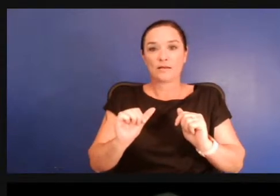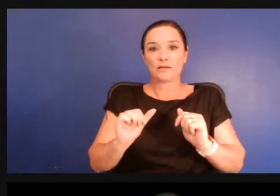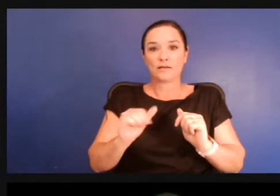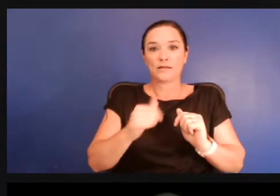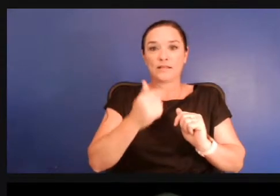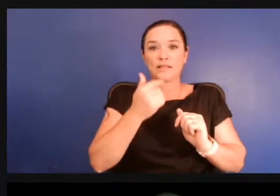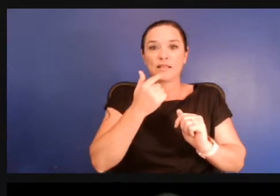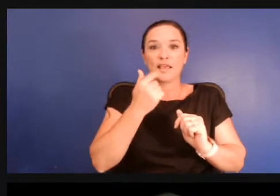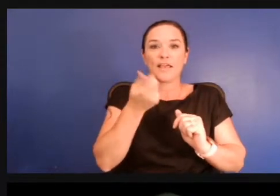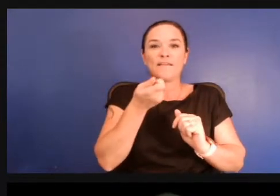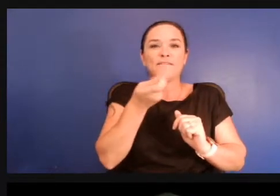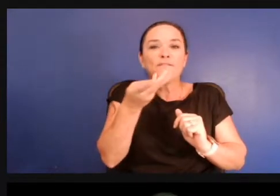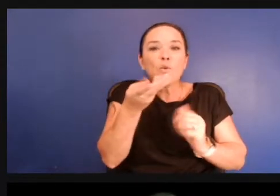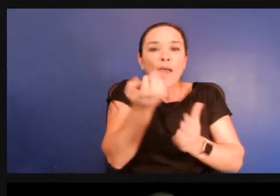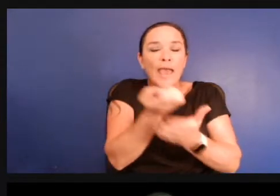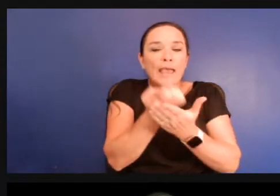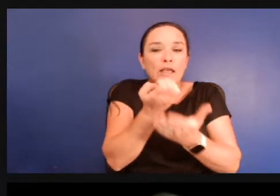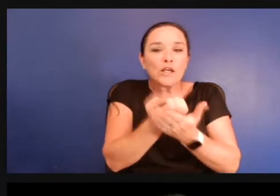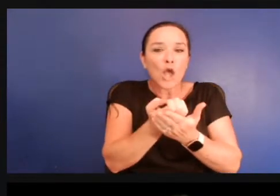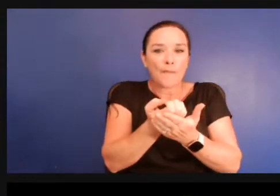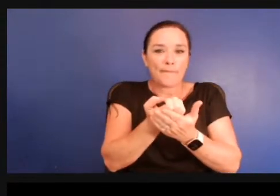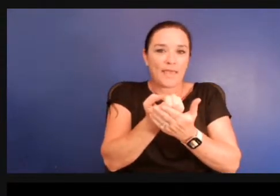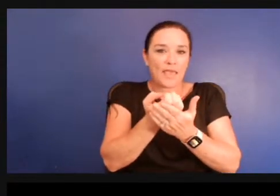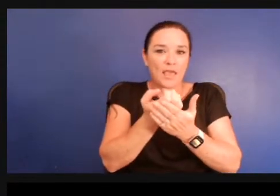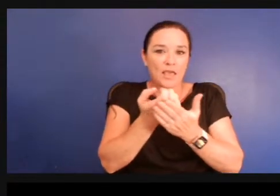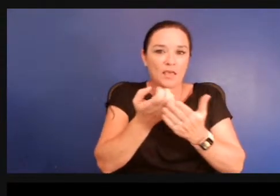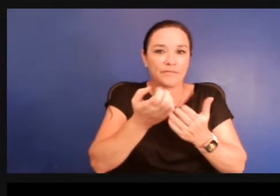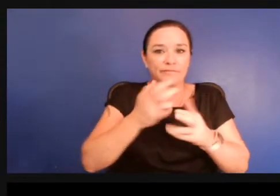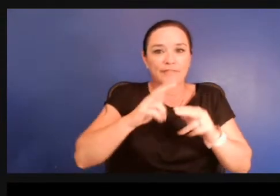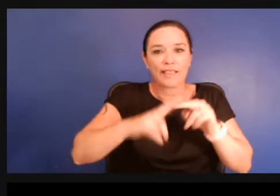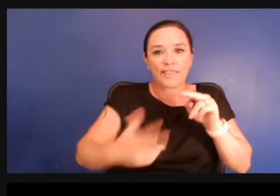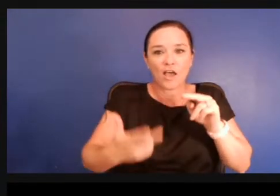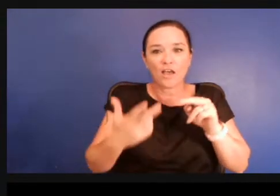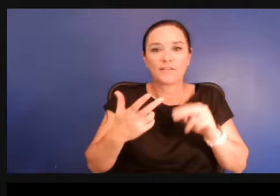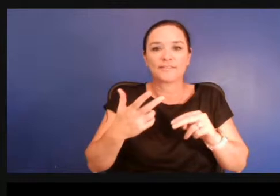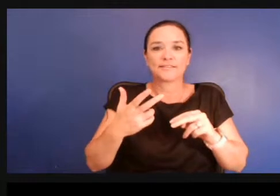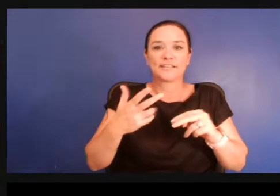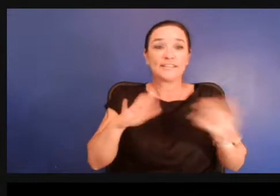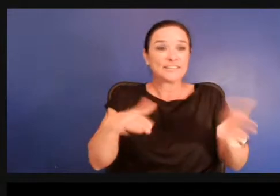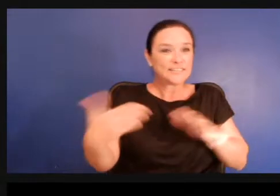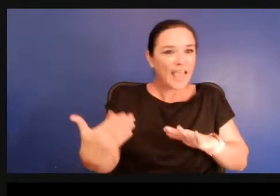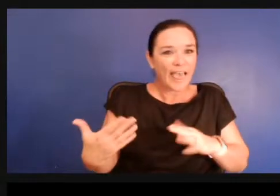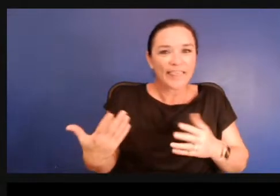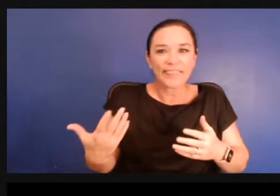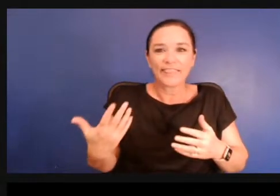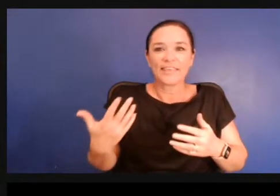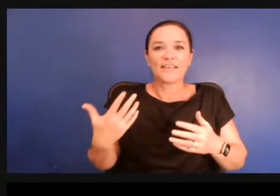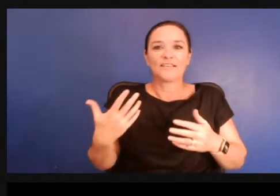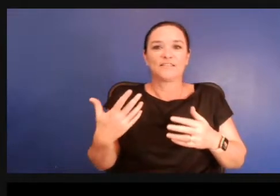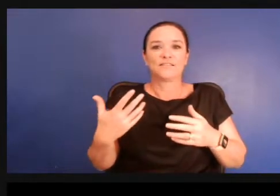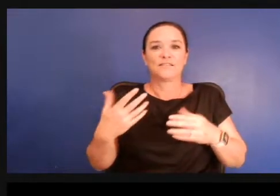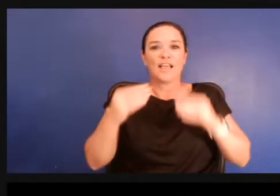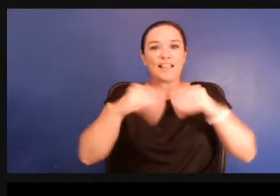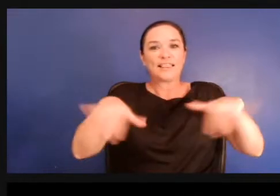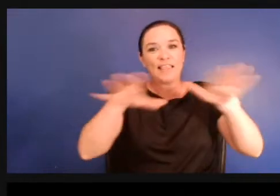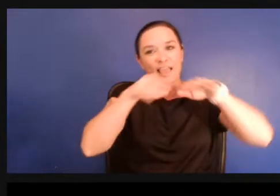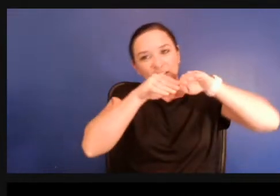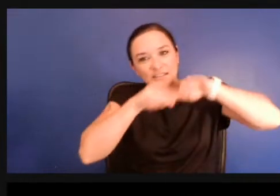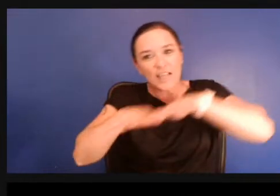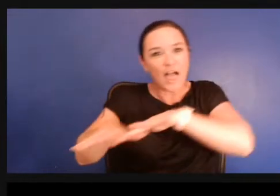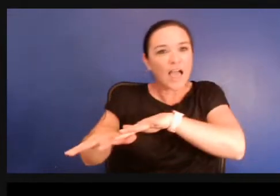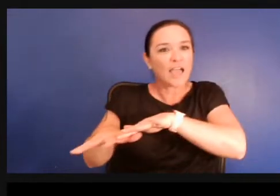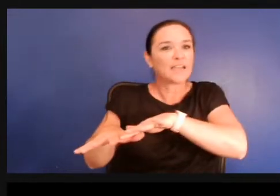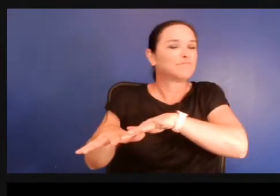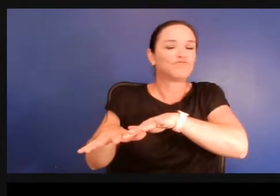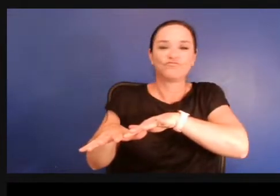economic losses. We're in a green for economic losses, in a green for any fatalities, landslides, all those things, right? They